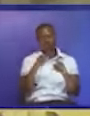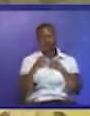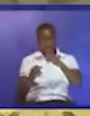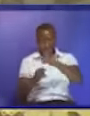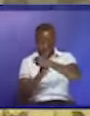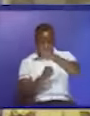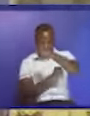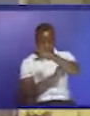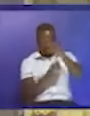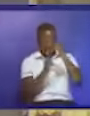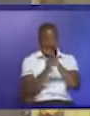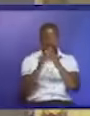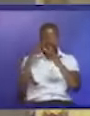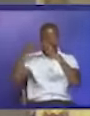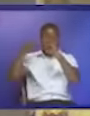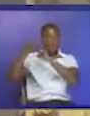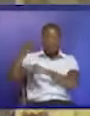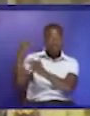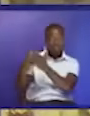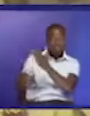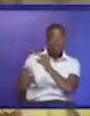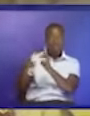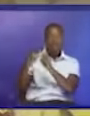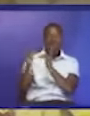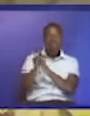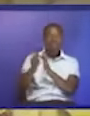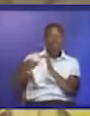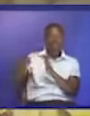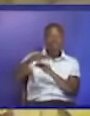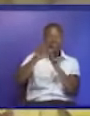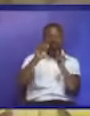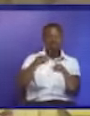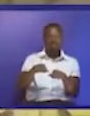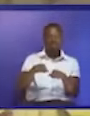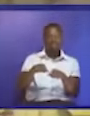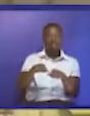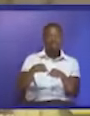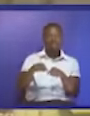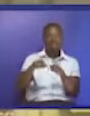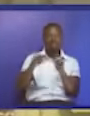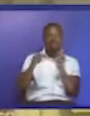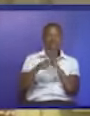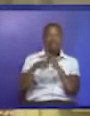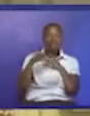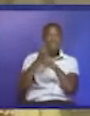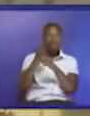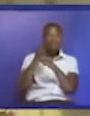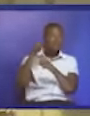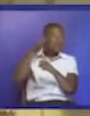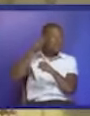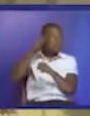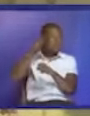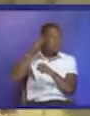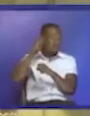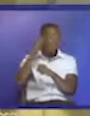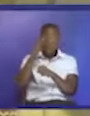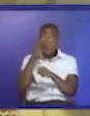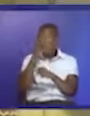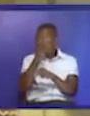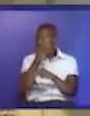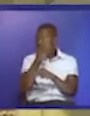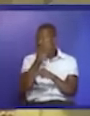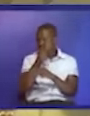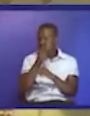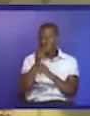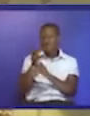the prophetic is to be able to sustain the eyes and the ears that can draw prophetic insight